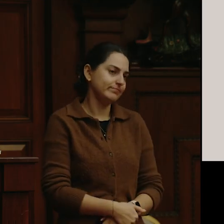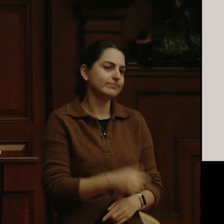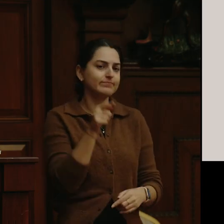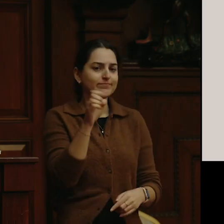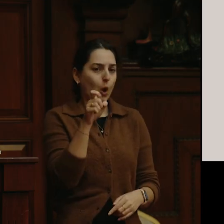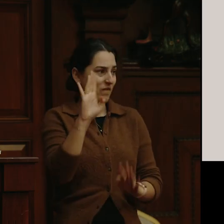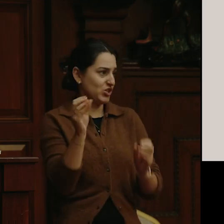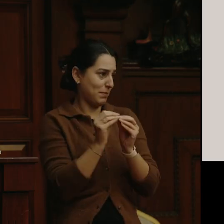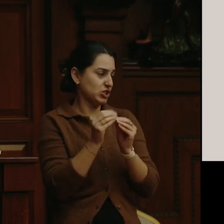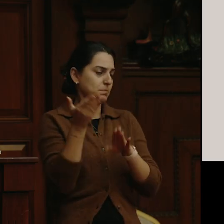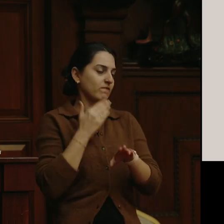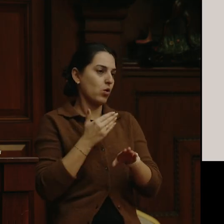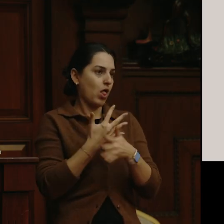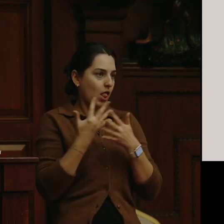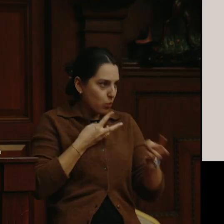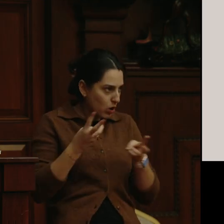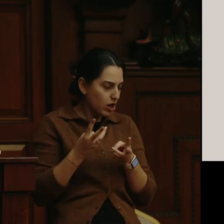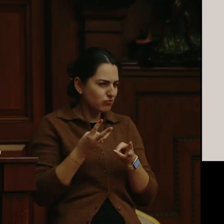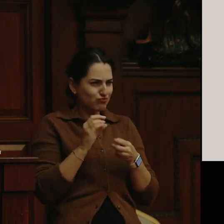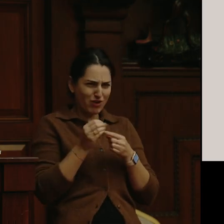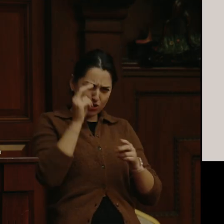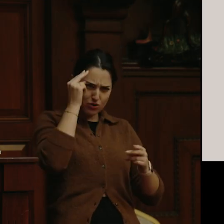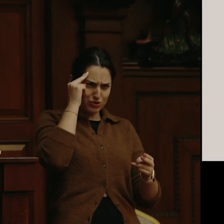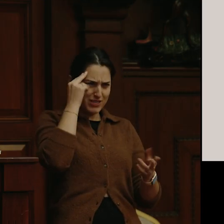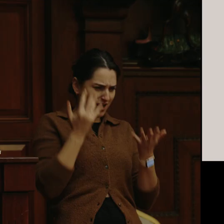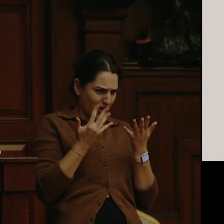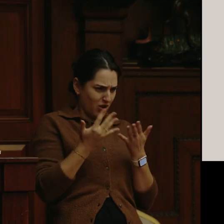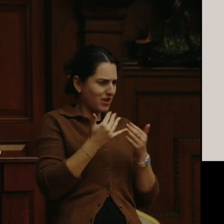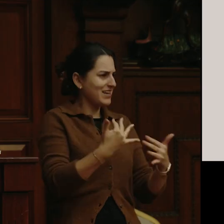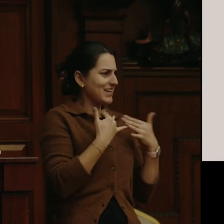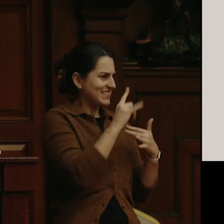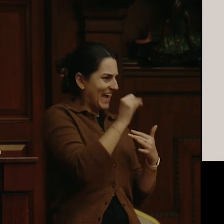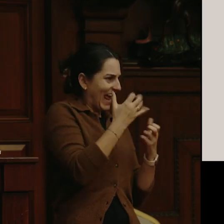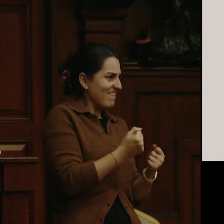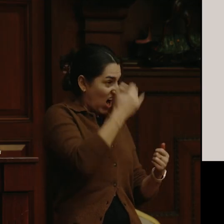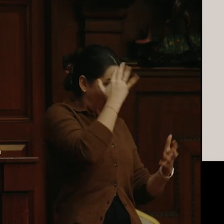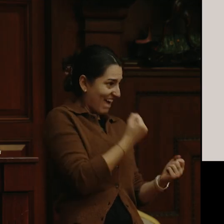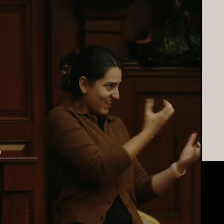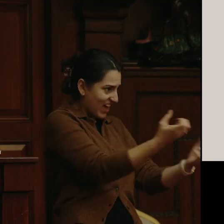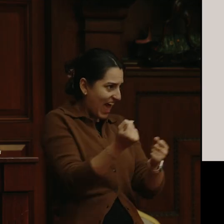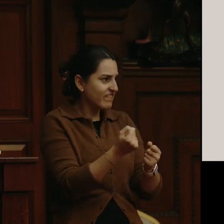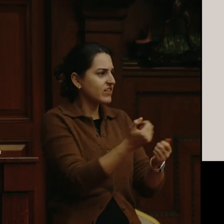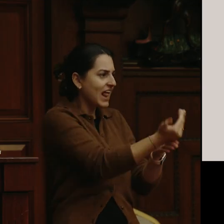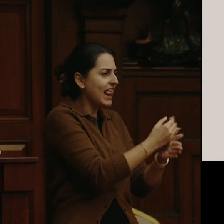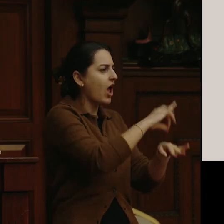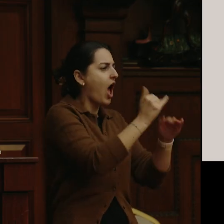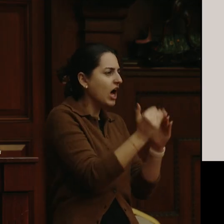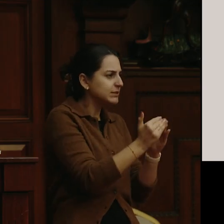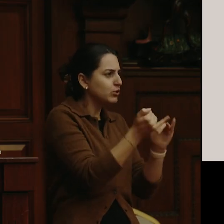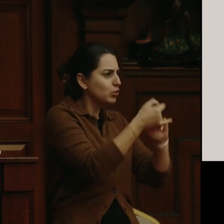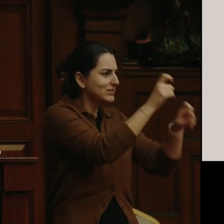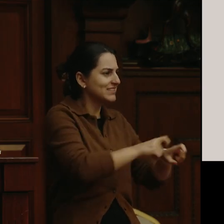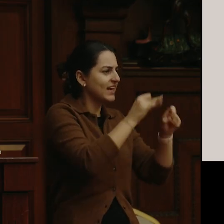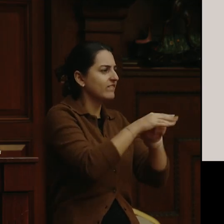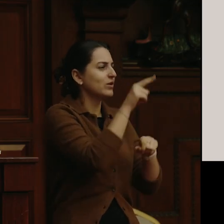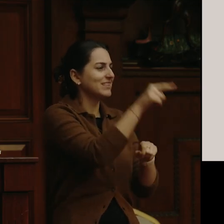Owen mentioned, we've done some work trying to understand what data do we have in Ireland on hospitalizations for